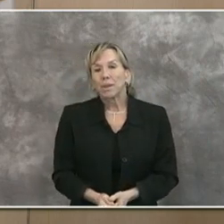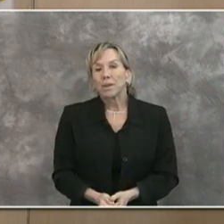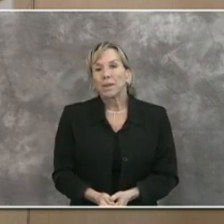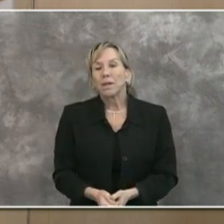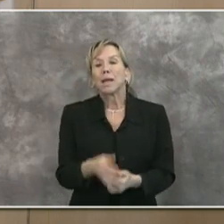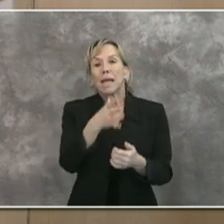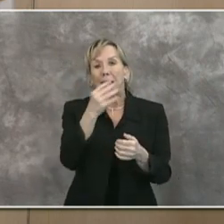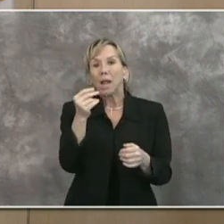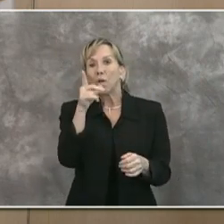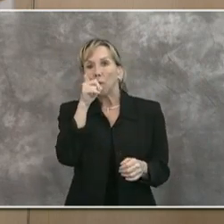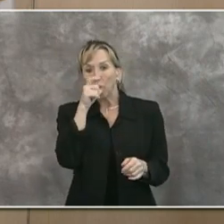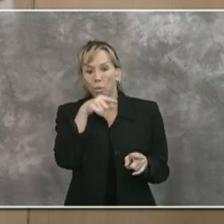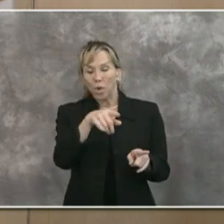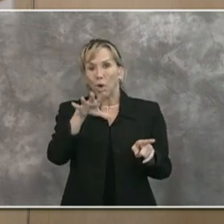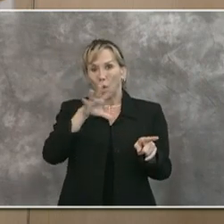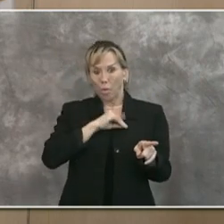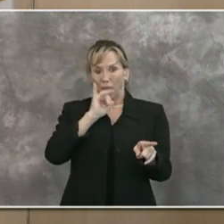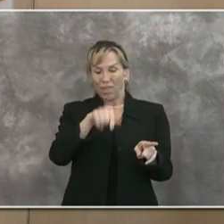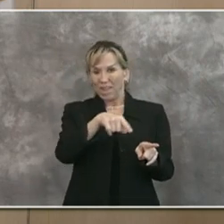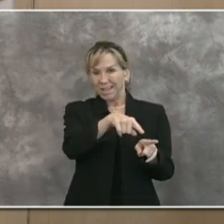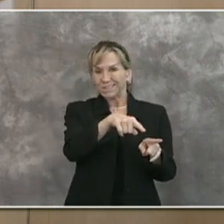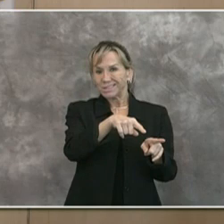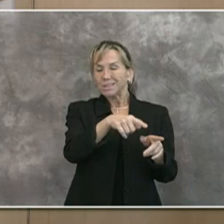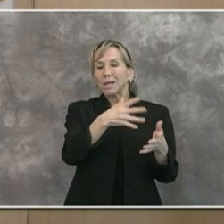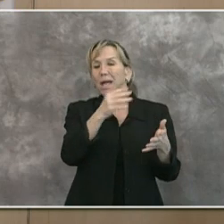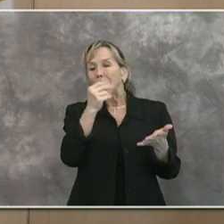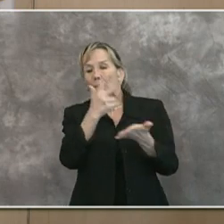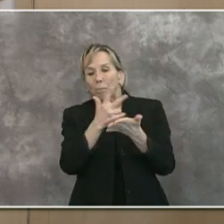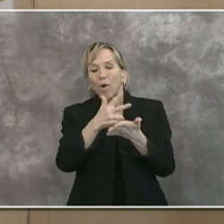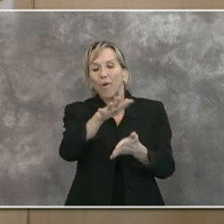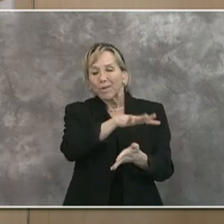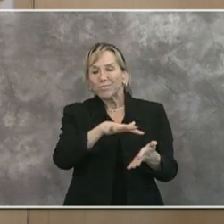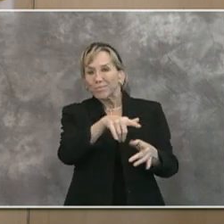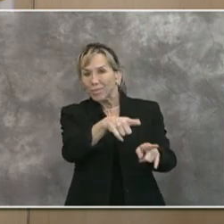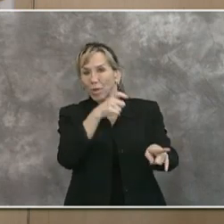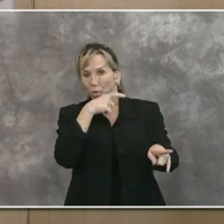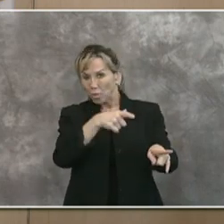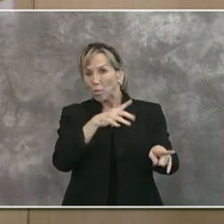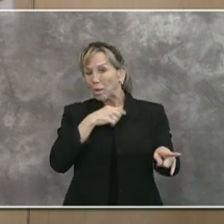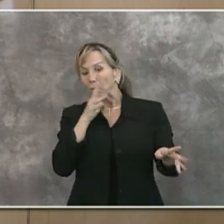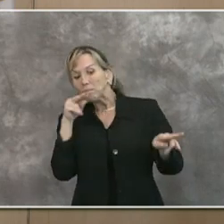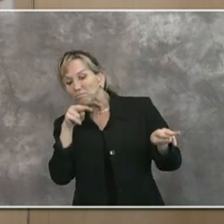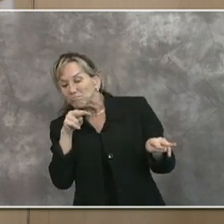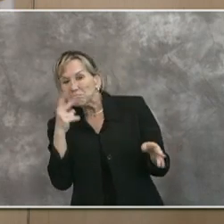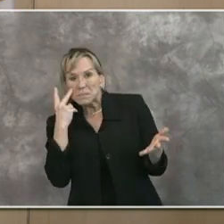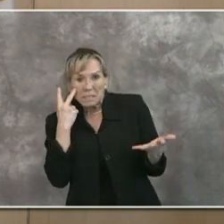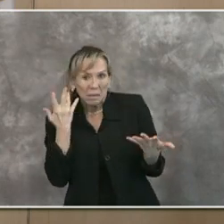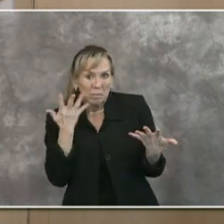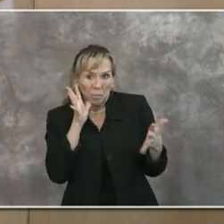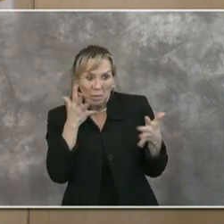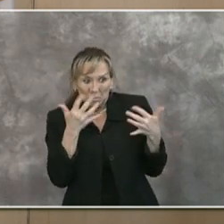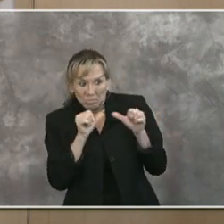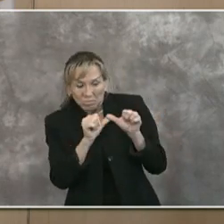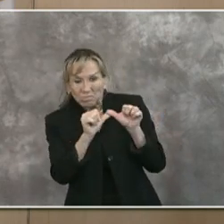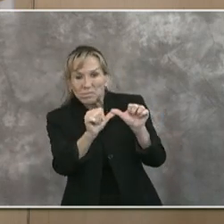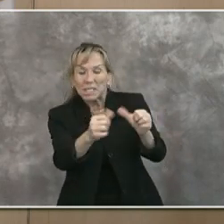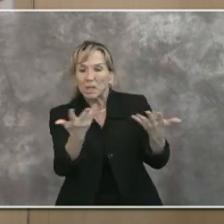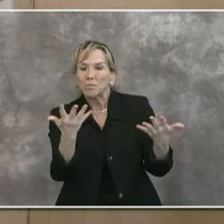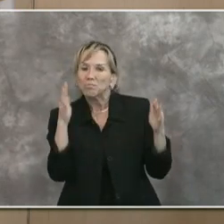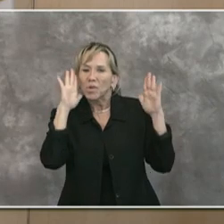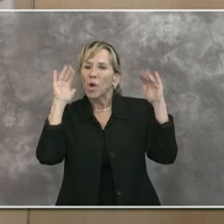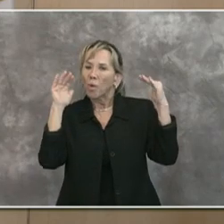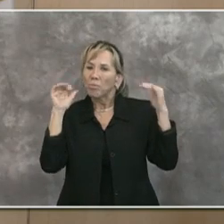individuals that own the facility and the parking lot area. So we hope that we can continue to